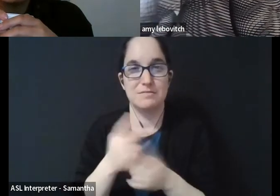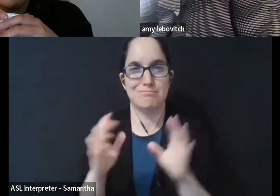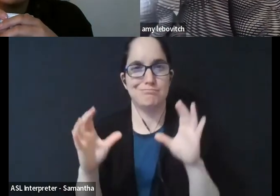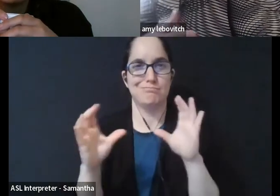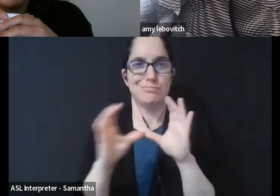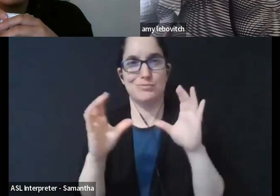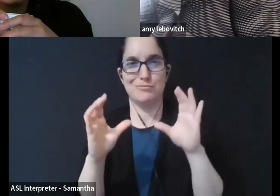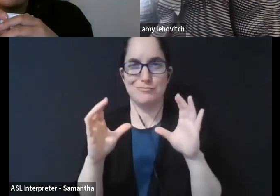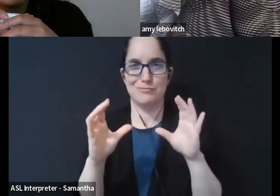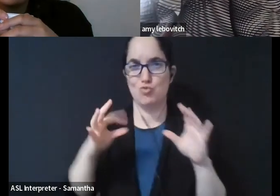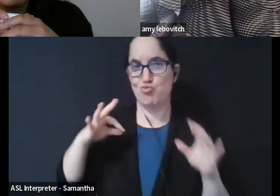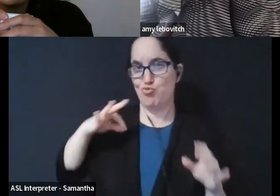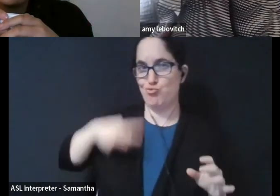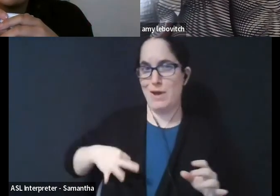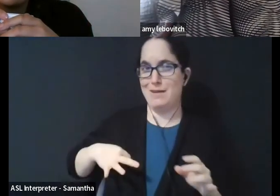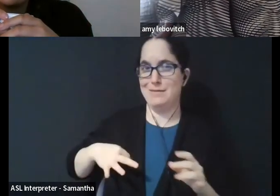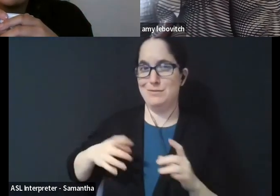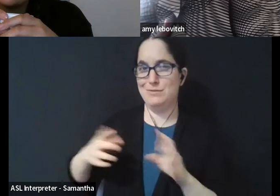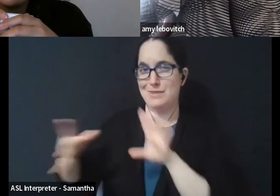credentials, that somehow we